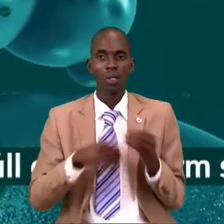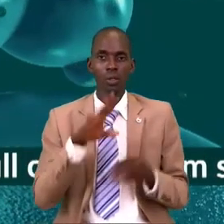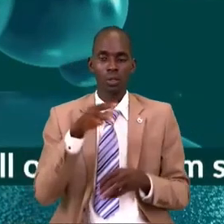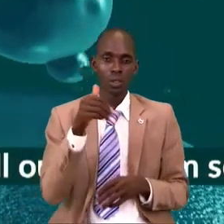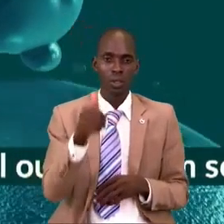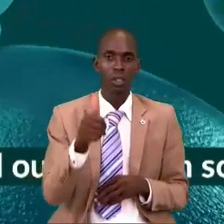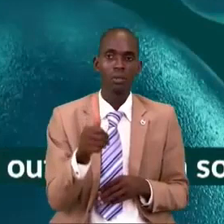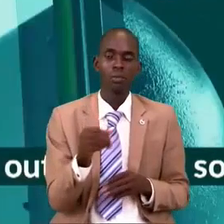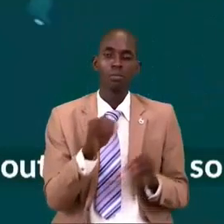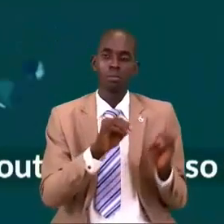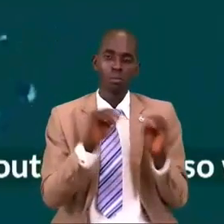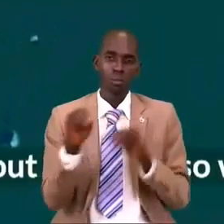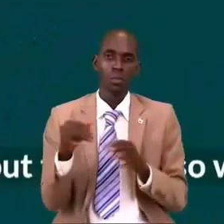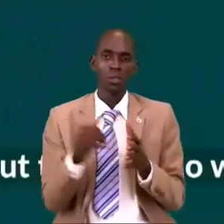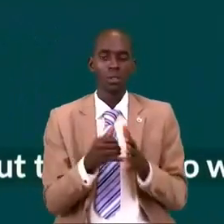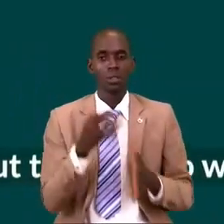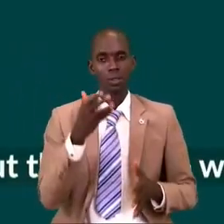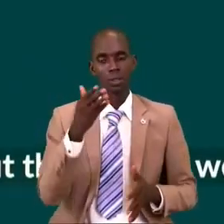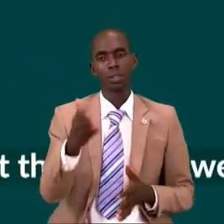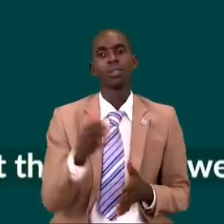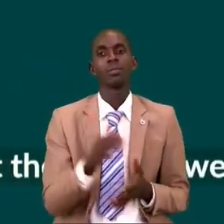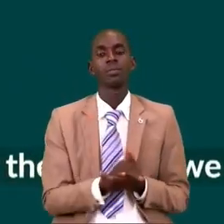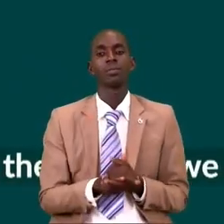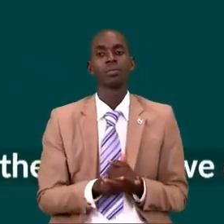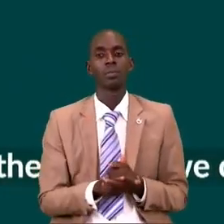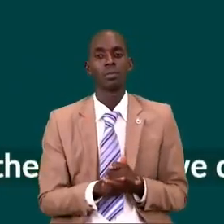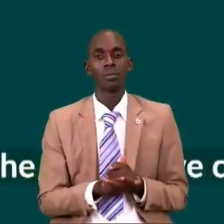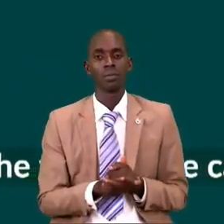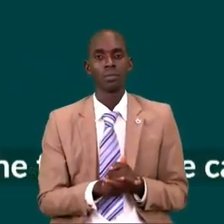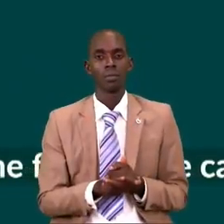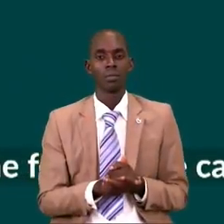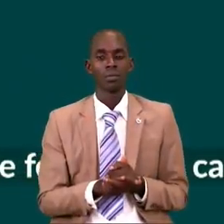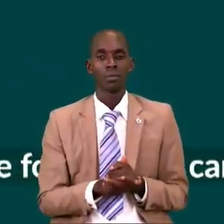Okay, please, let's round up very quickly there.